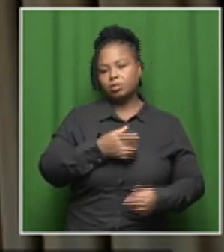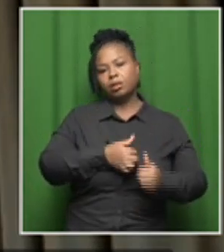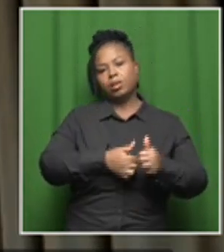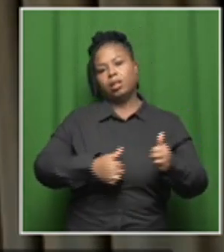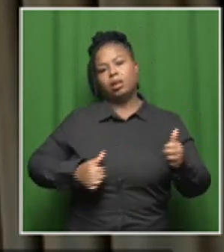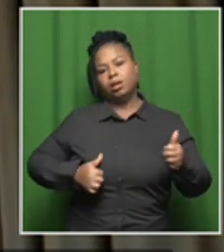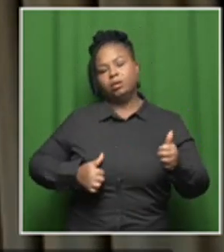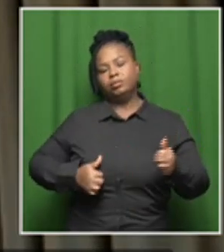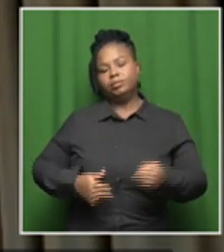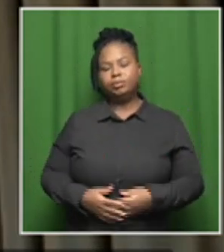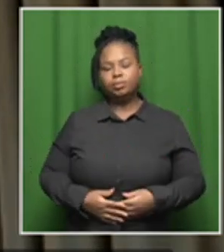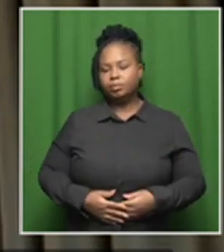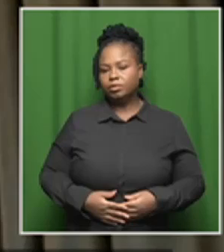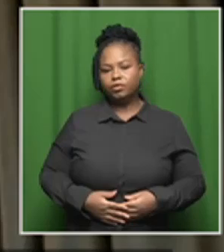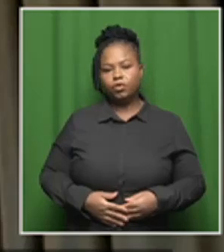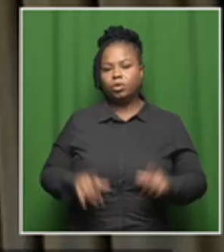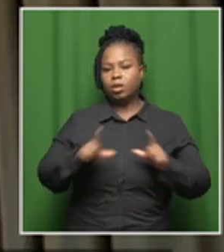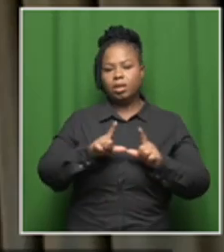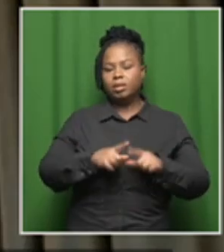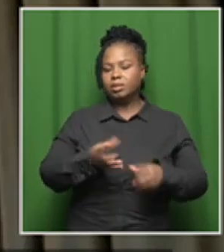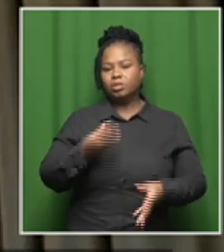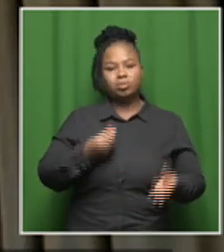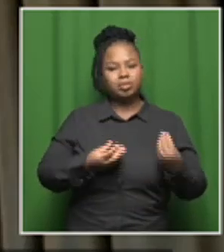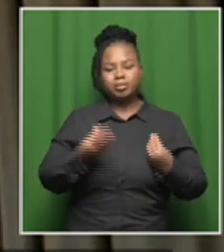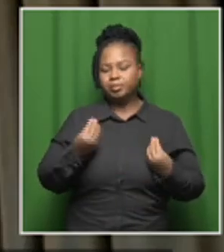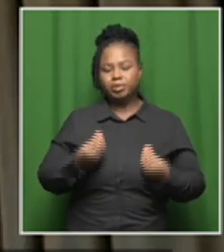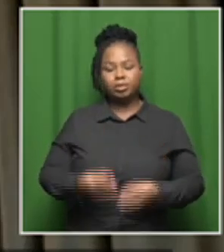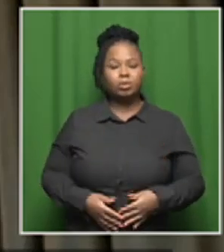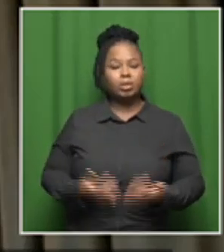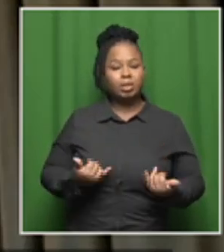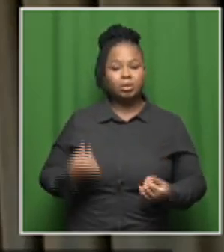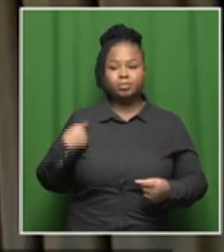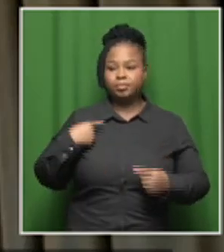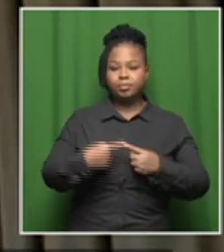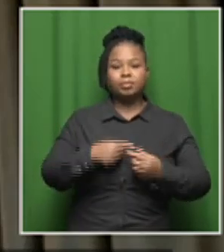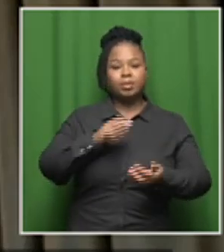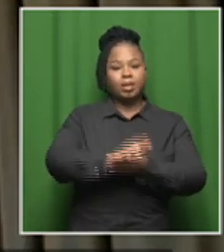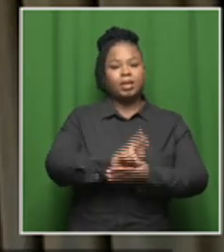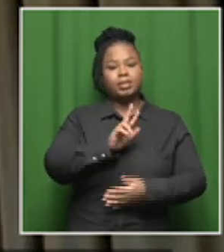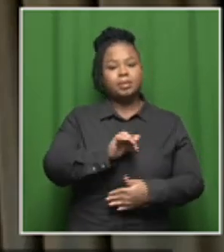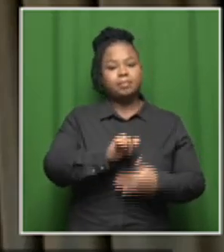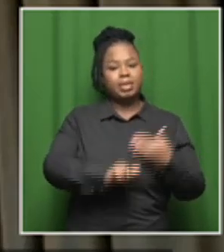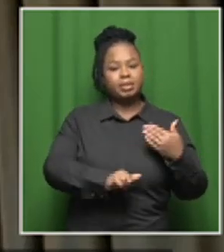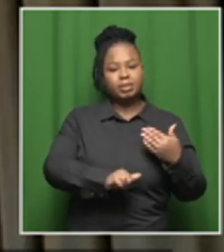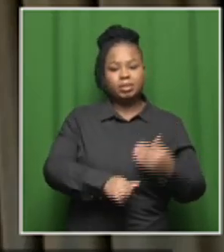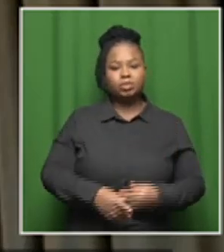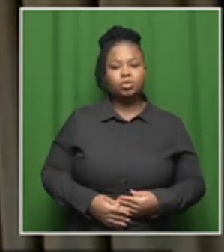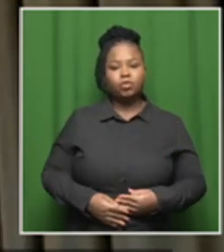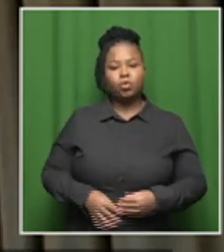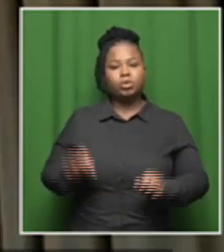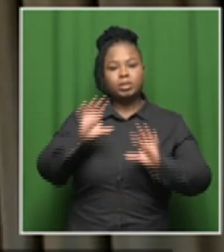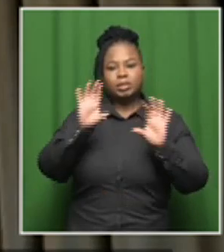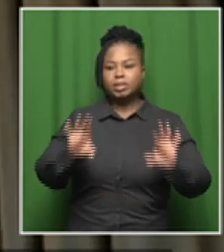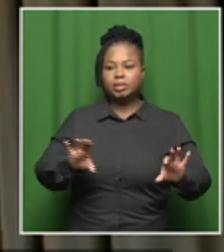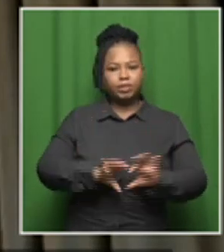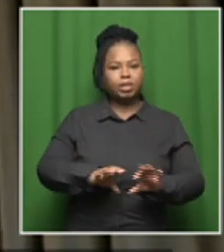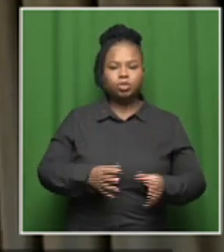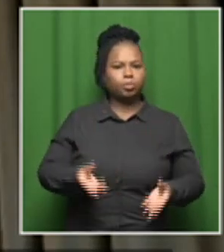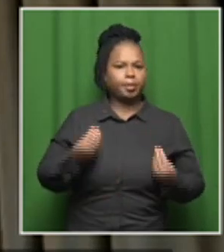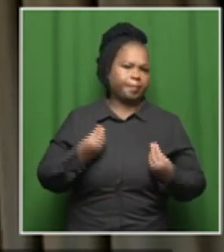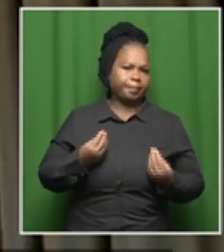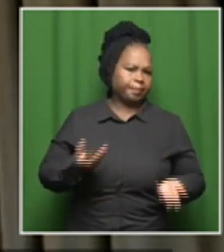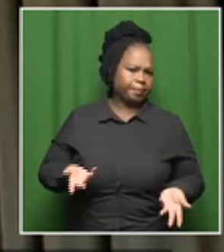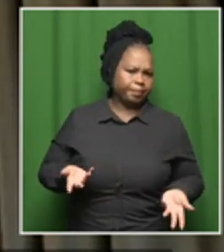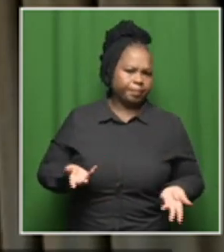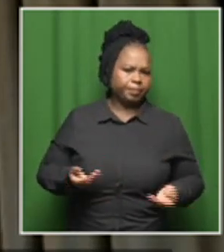Civil Aviation Authority, and it's taking up to 18 months to get a drone operator certificate. Again, it